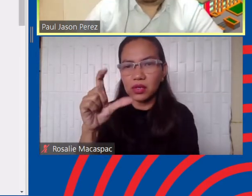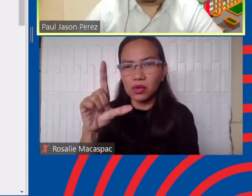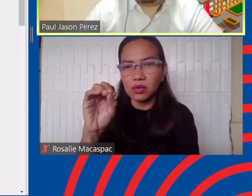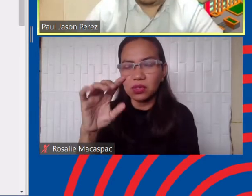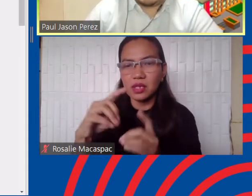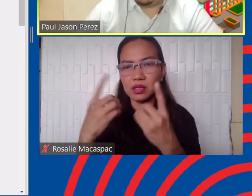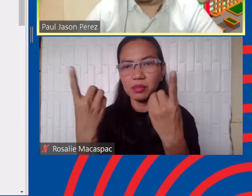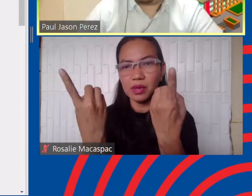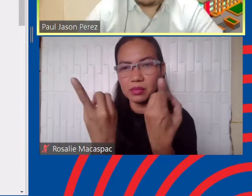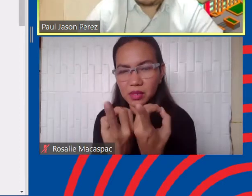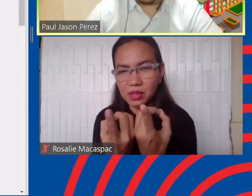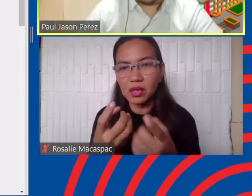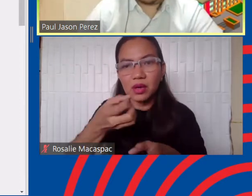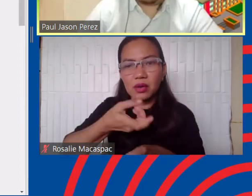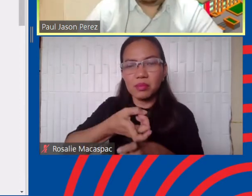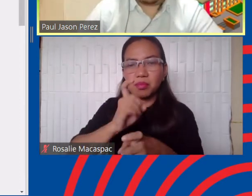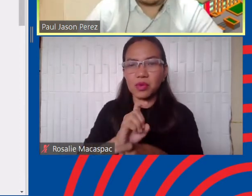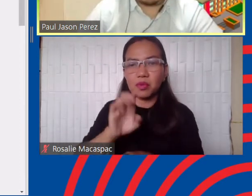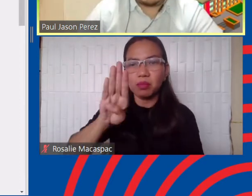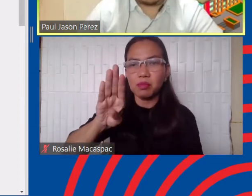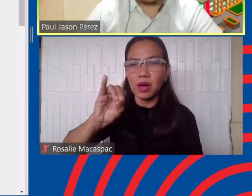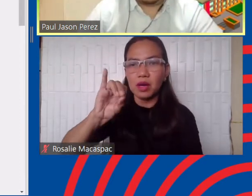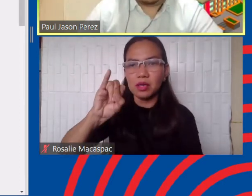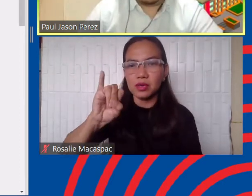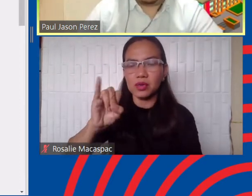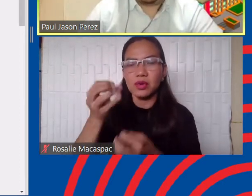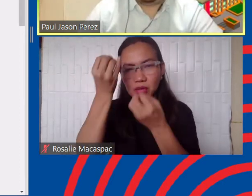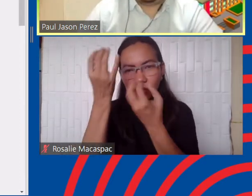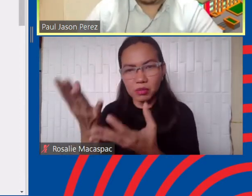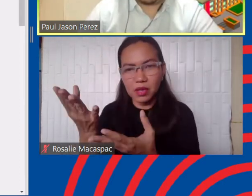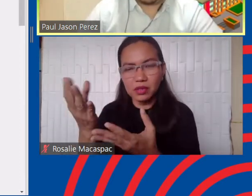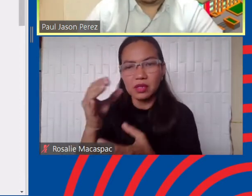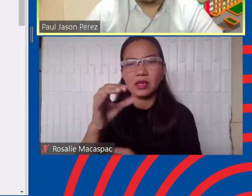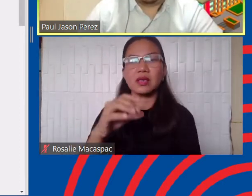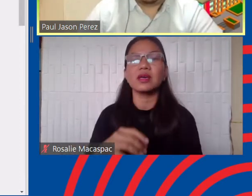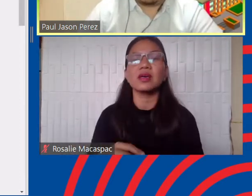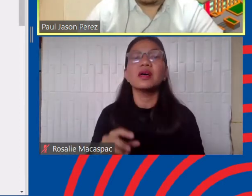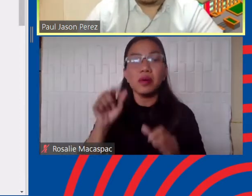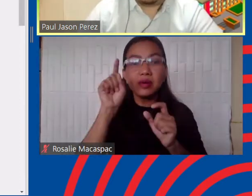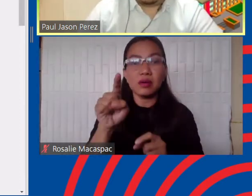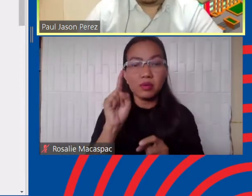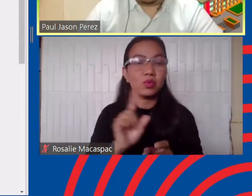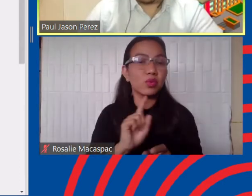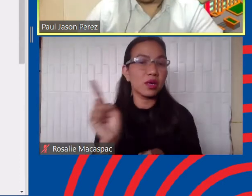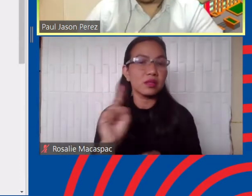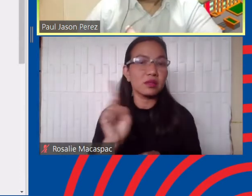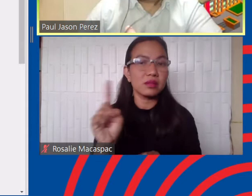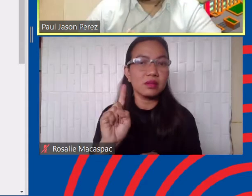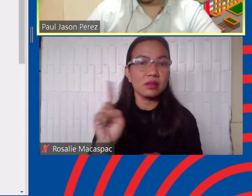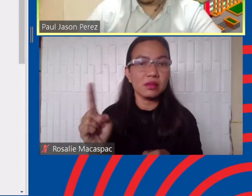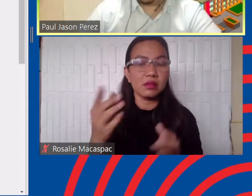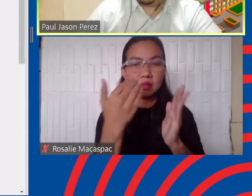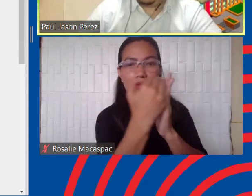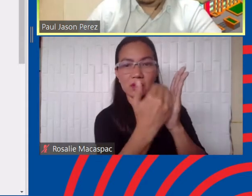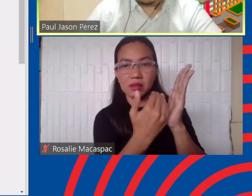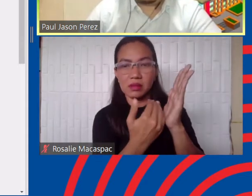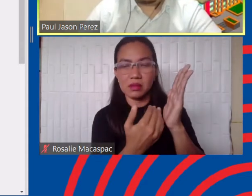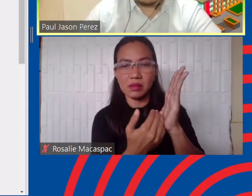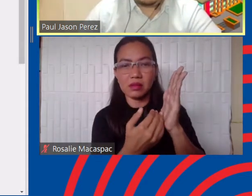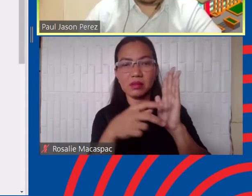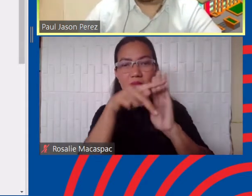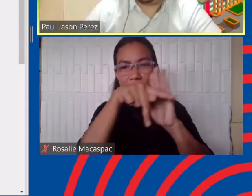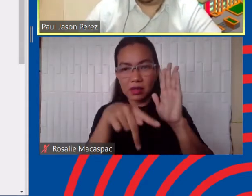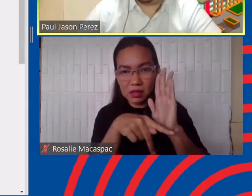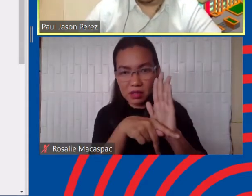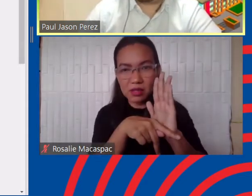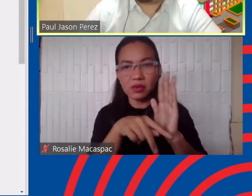from bioinformatics? So if you click on it, you will see what are the standards in that